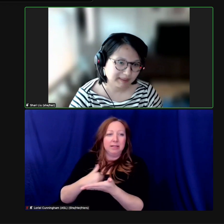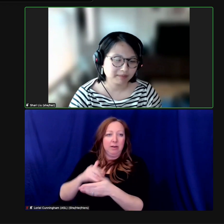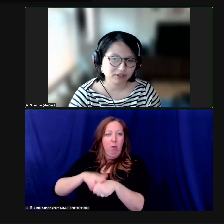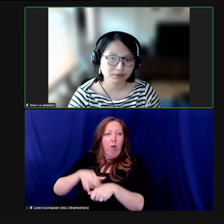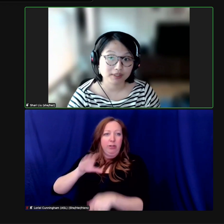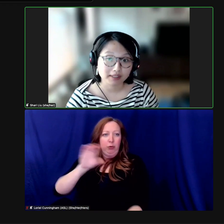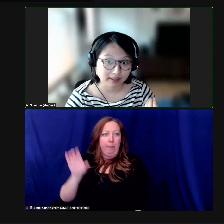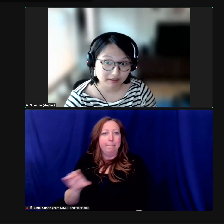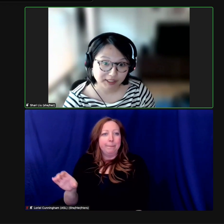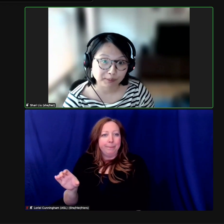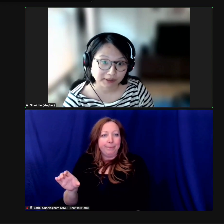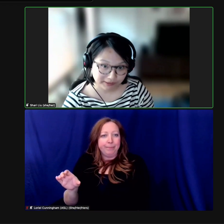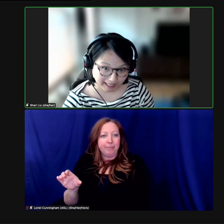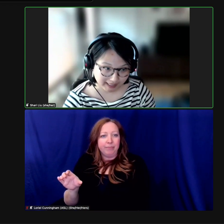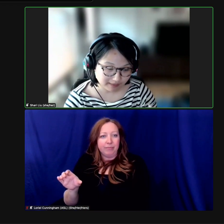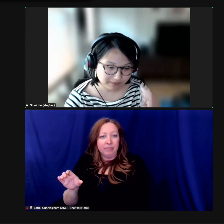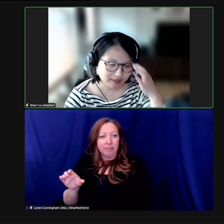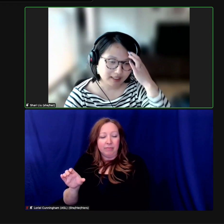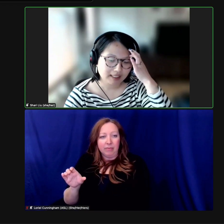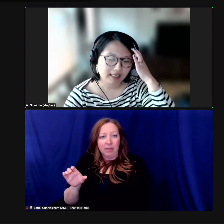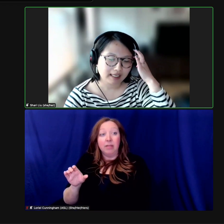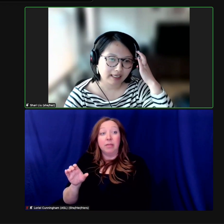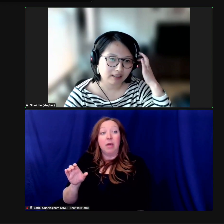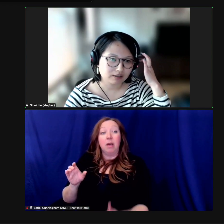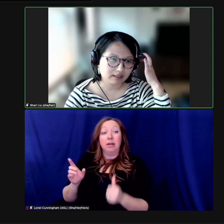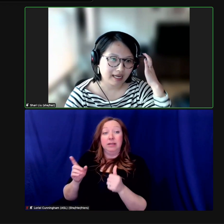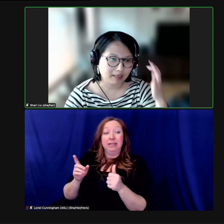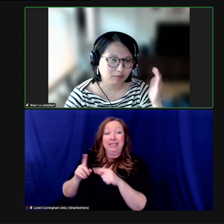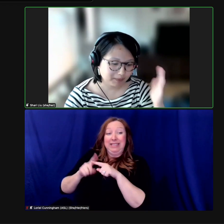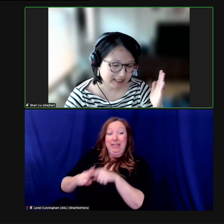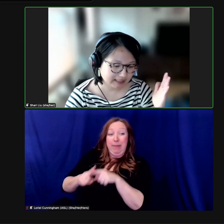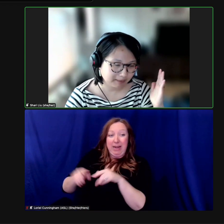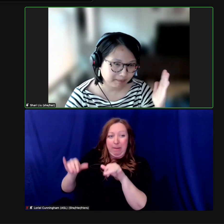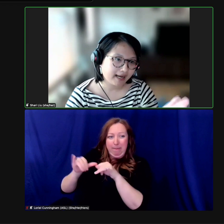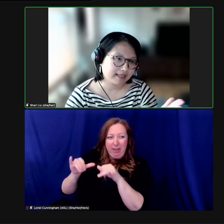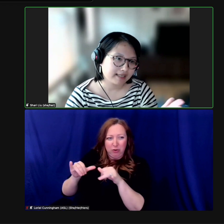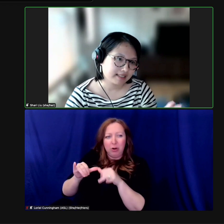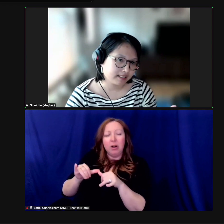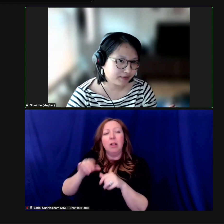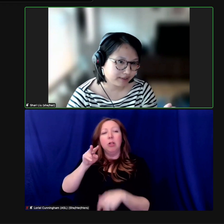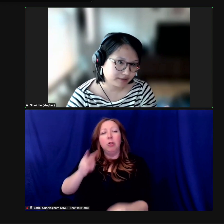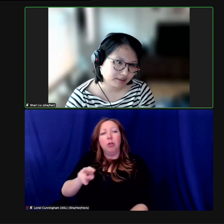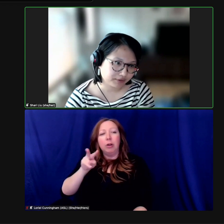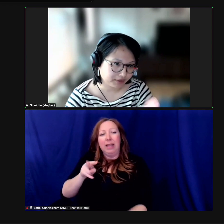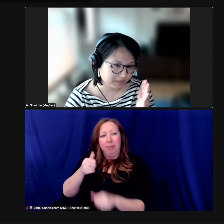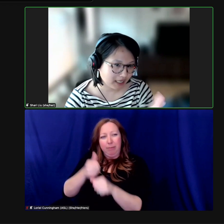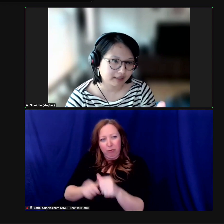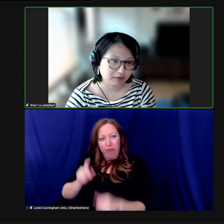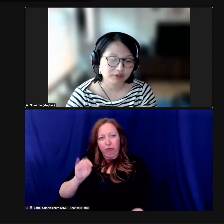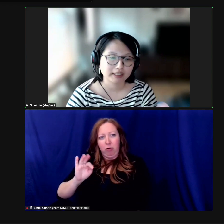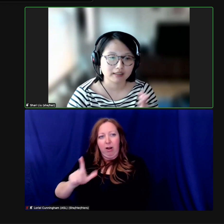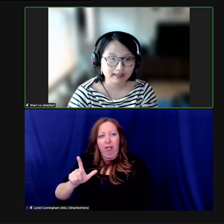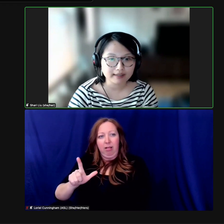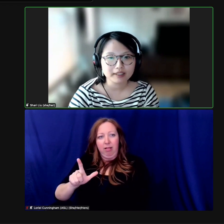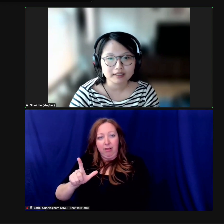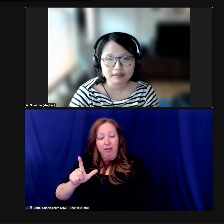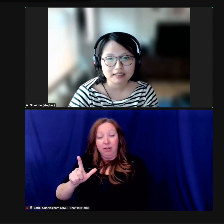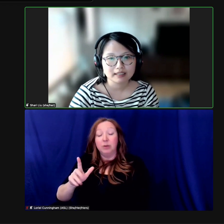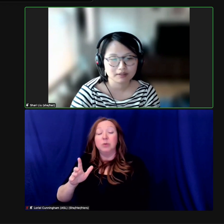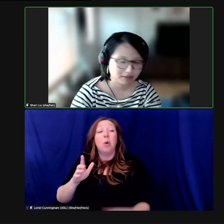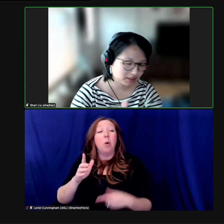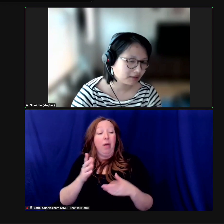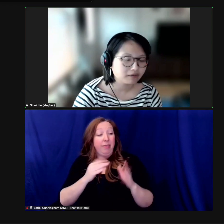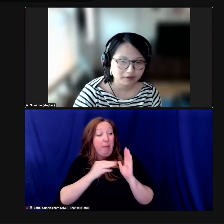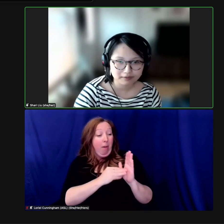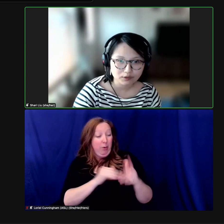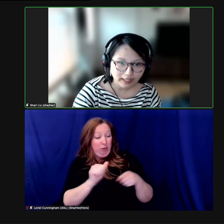primary dependent measure was looking duration per trial. And we basically passed these videos through the model that was trained on look at videos,